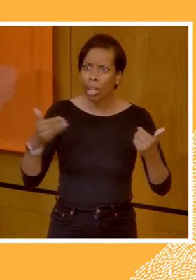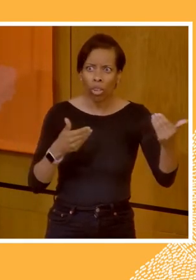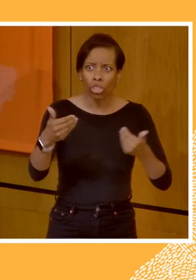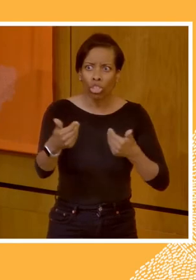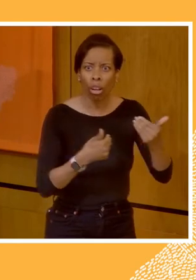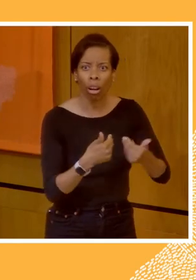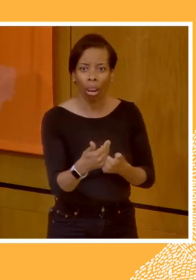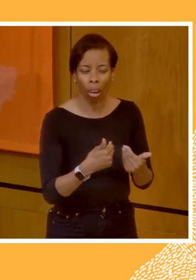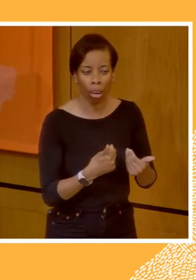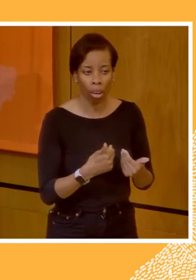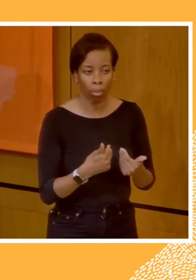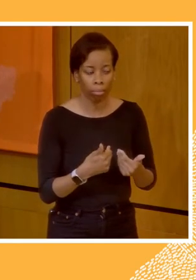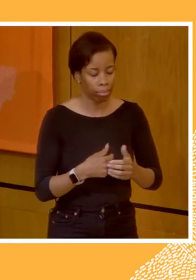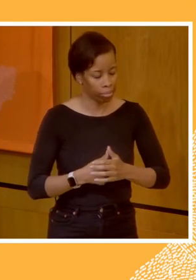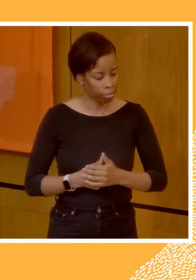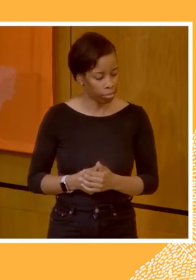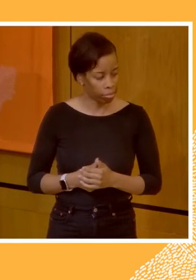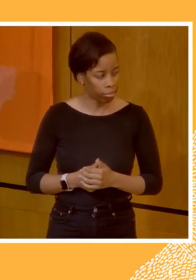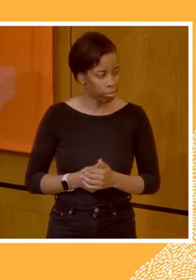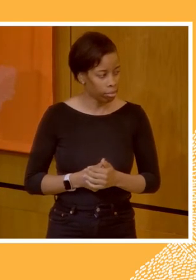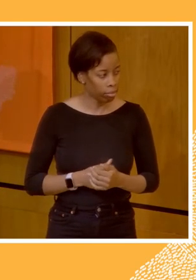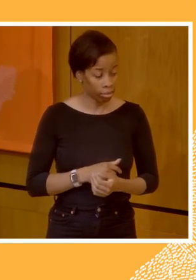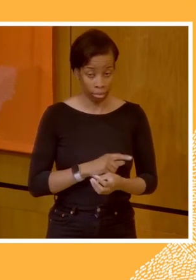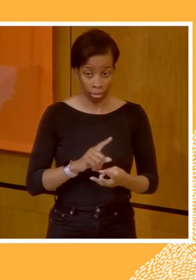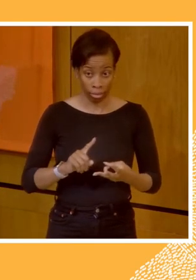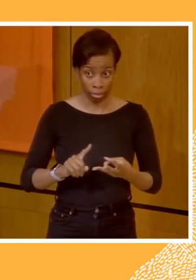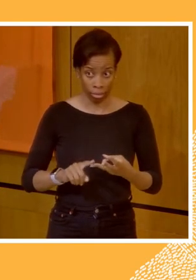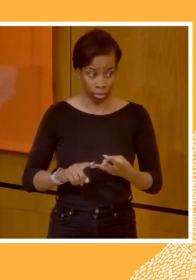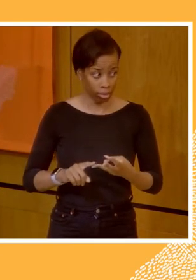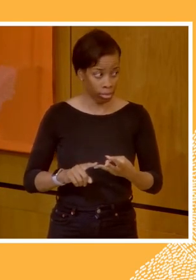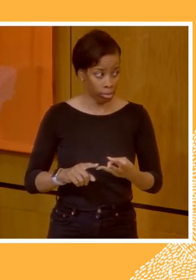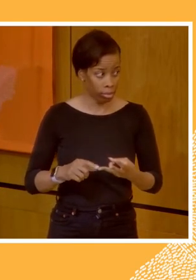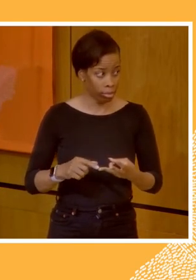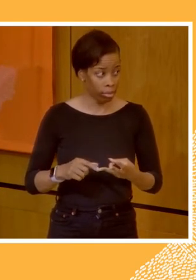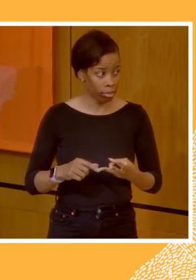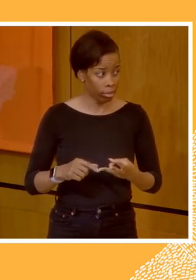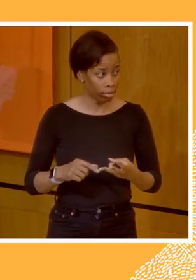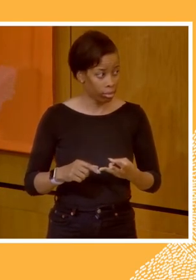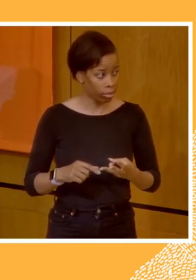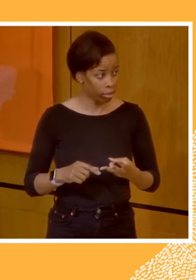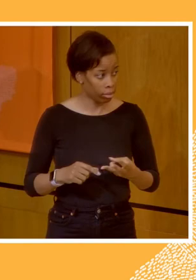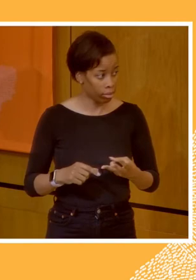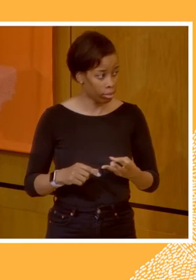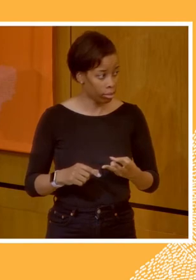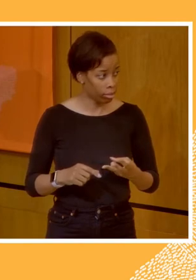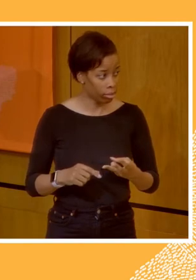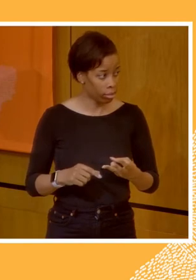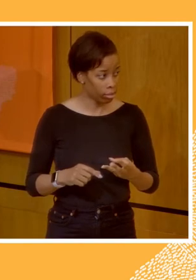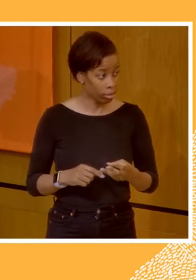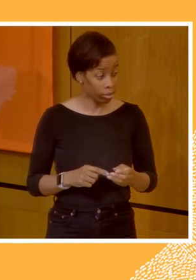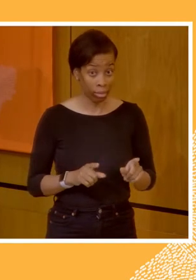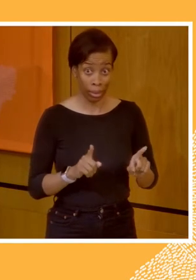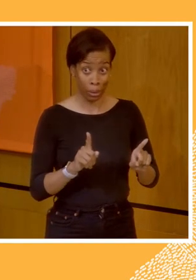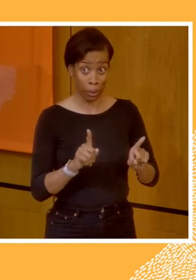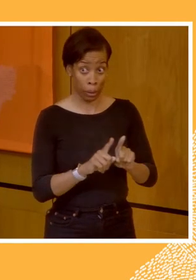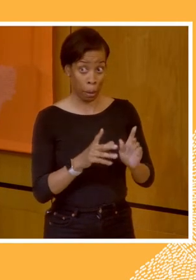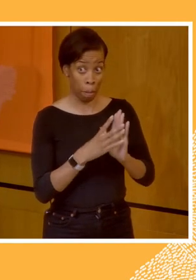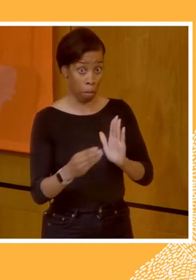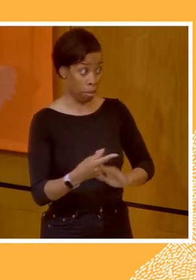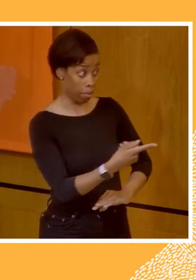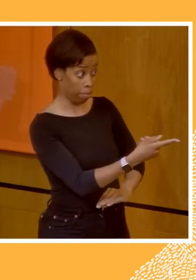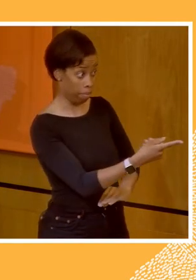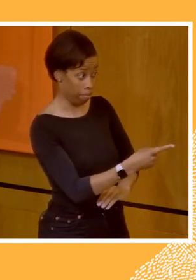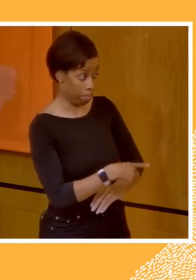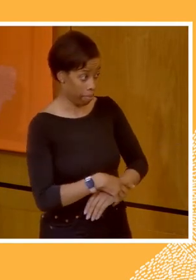what I'd like you to do is to take your hands. How am I going to do this whilst also... I'm going to shout. Take your hands and cup them behind your ears like